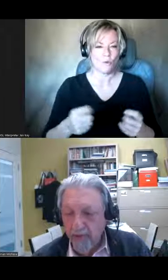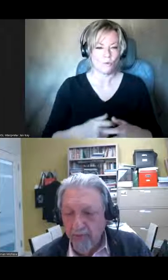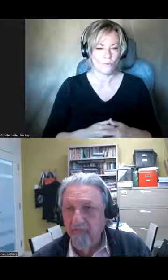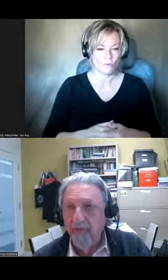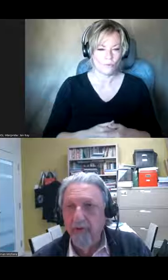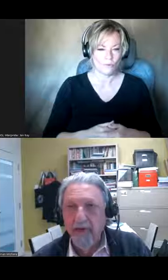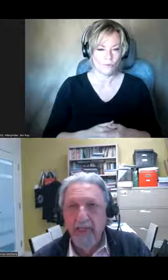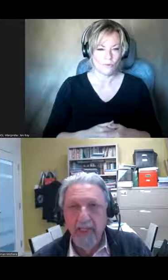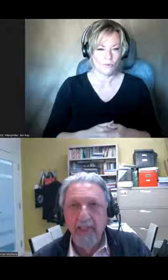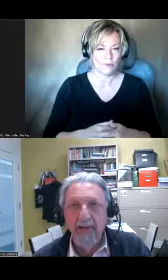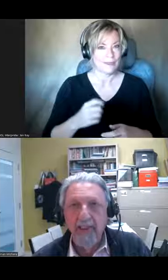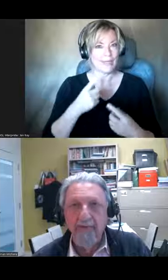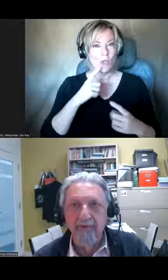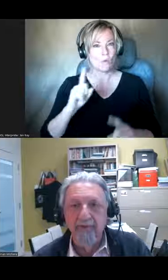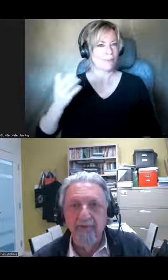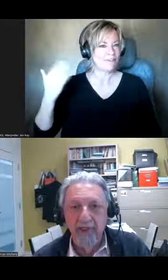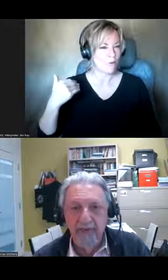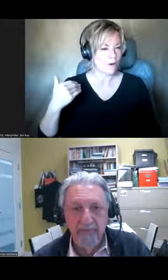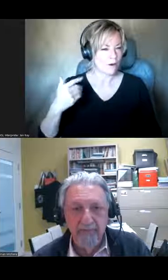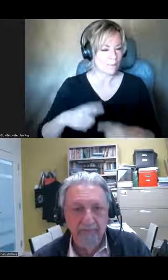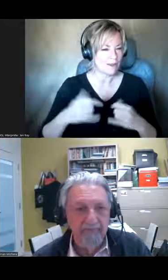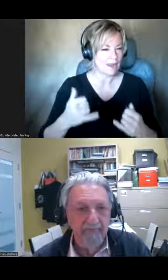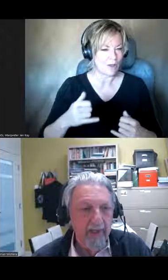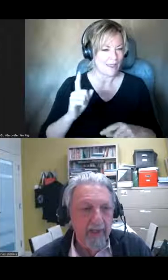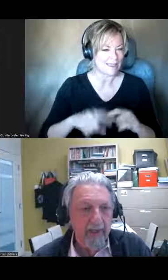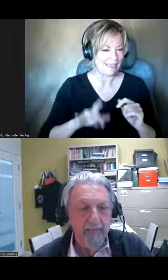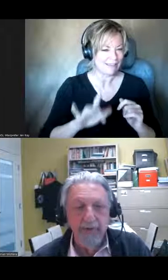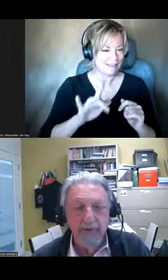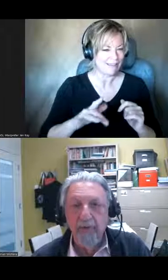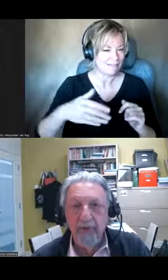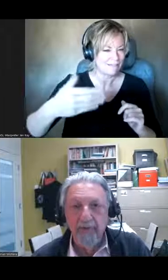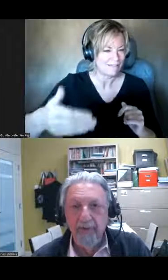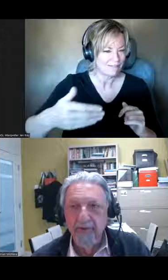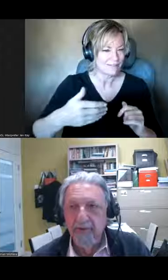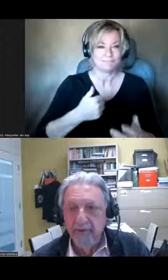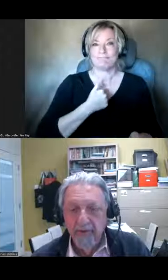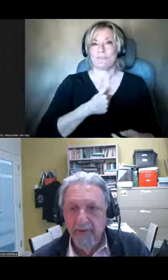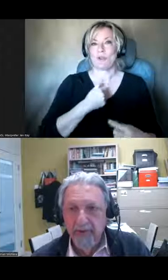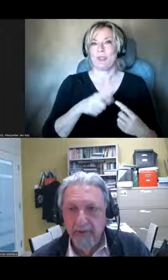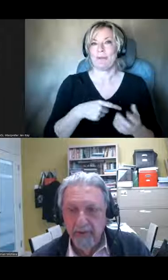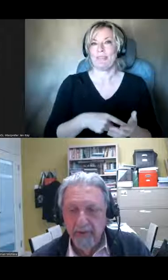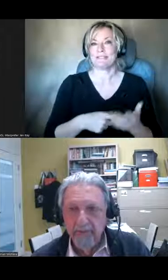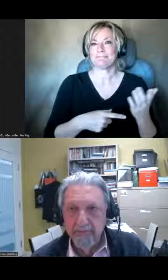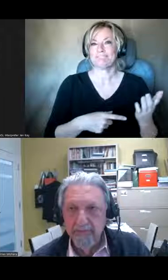It worked before. I cannot get this to advance. I'm sorry about this,